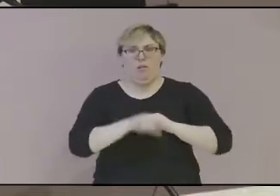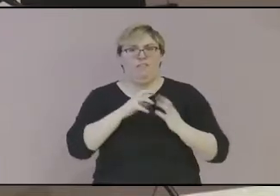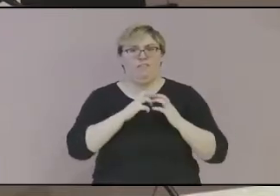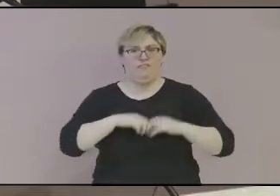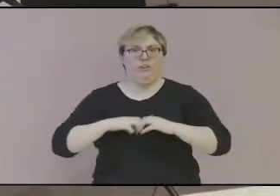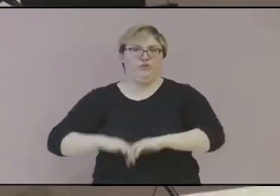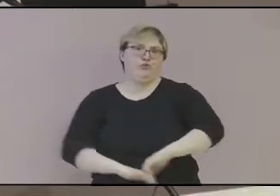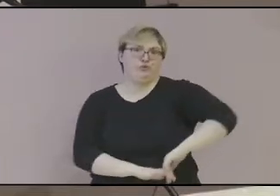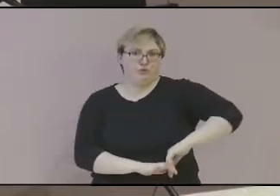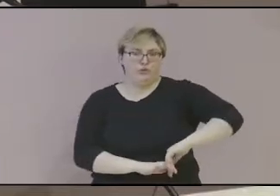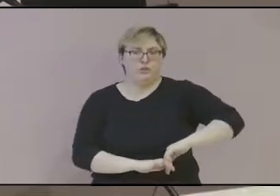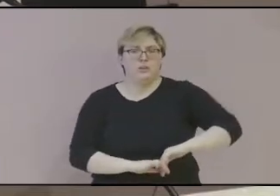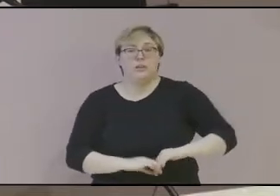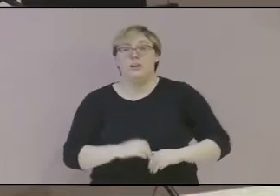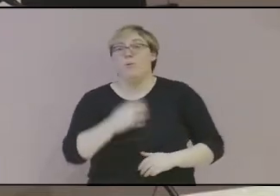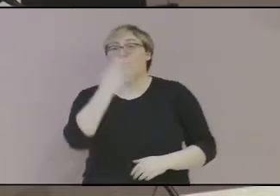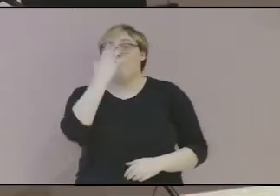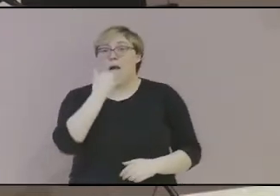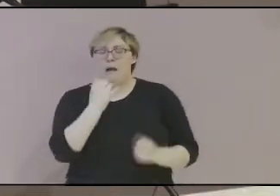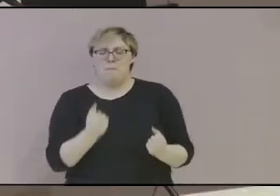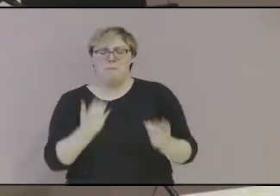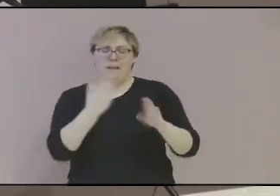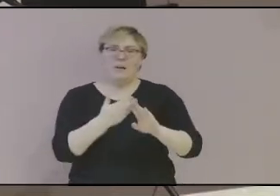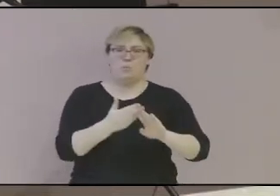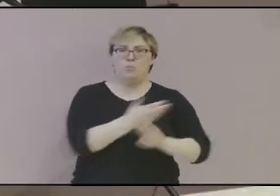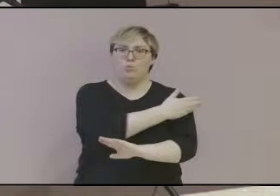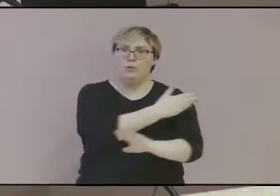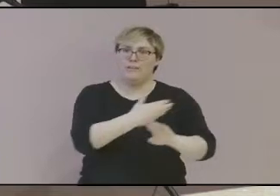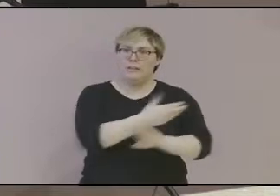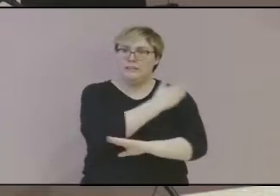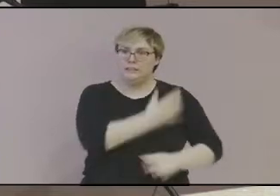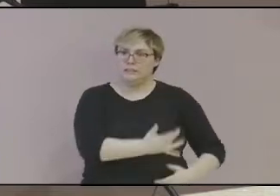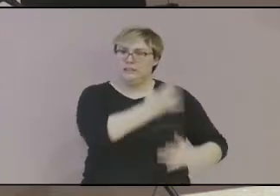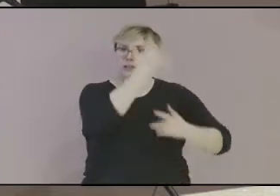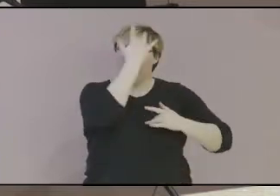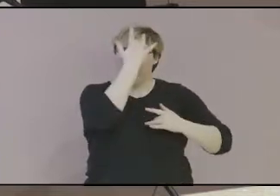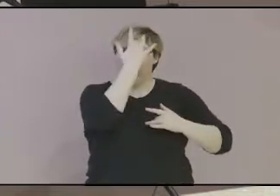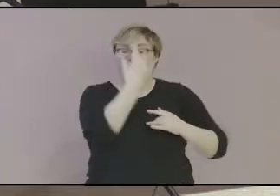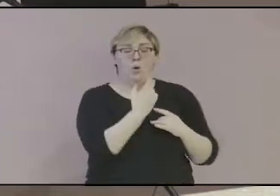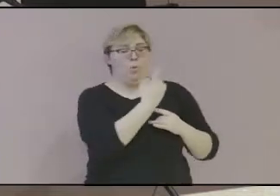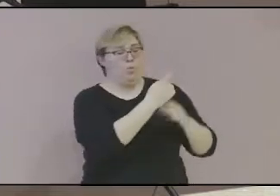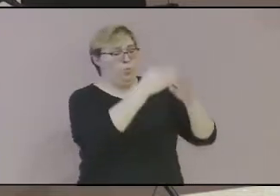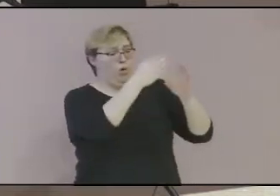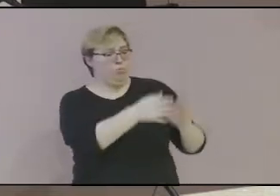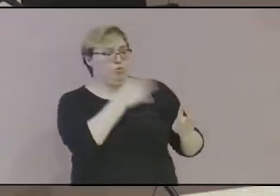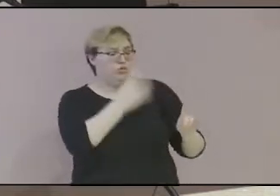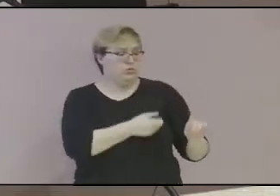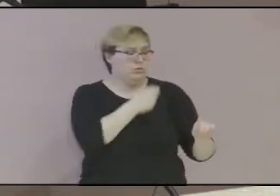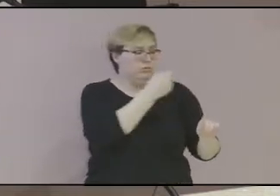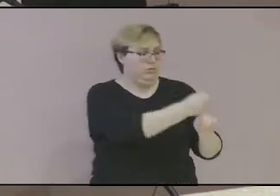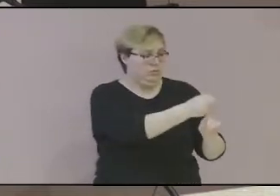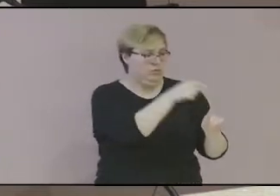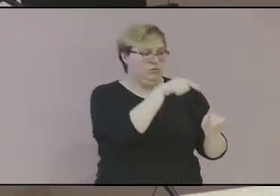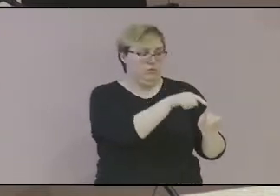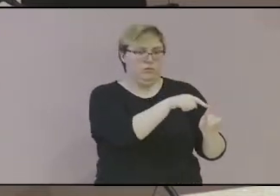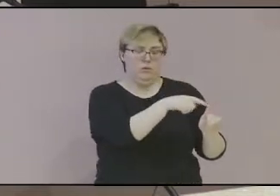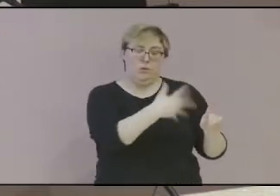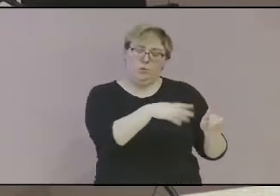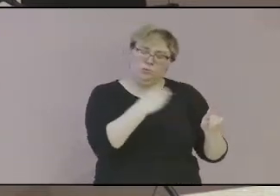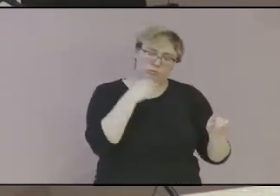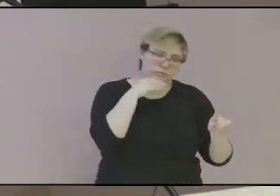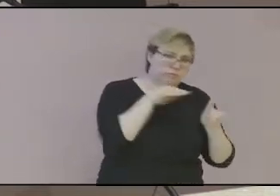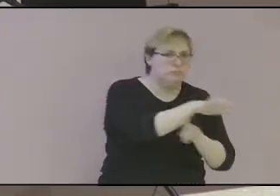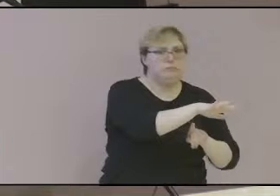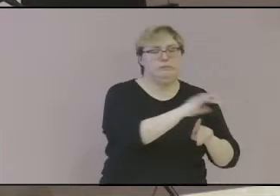pre-existing conditions unevenly affect different social groups, disabled people, AIDS patients, cirrhotics,